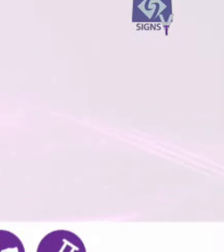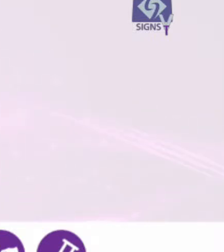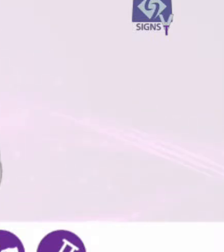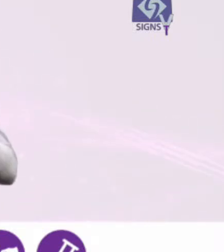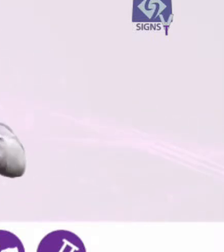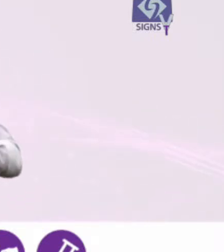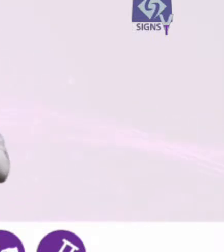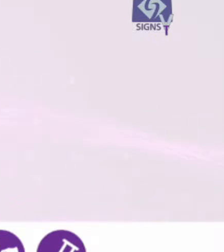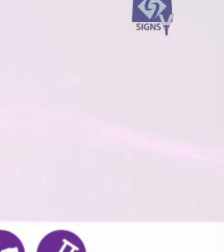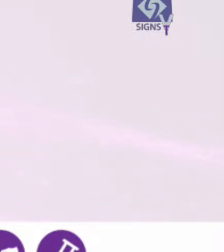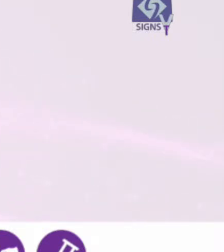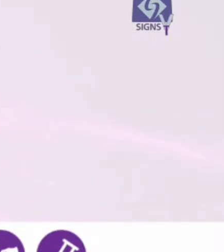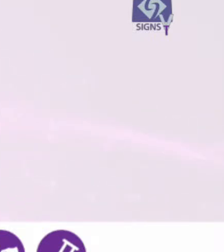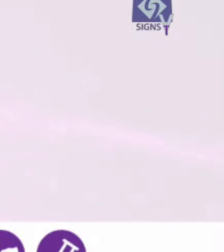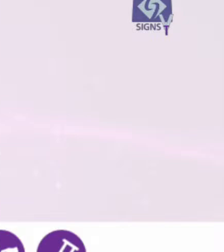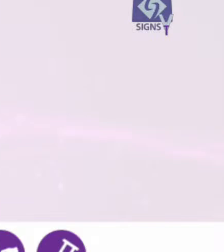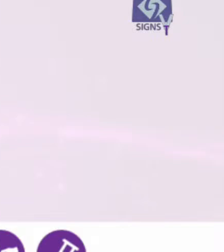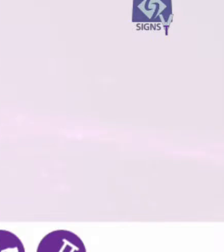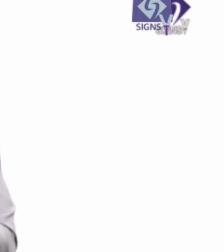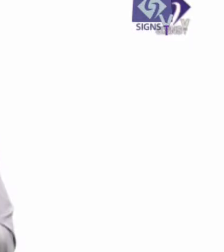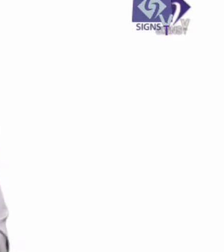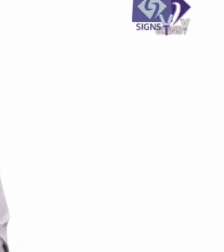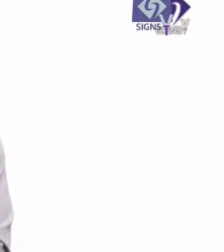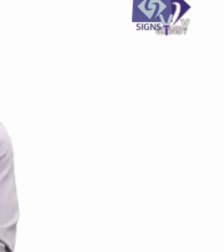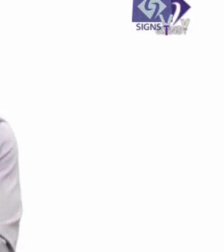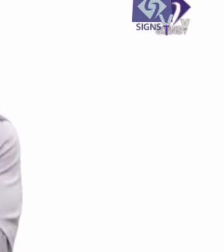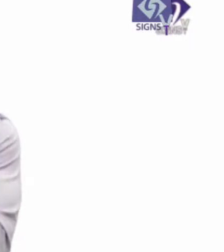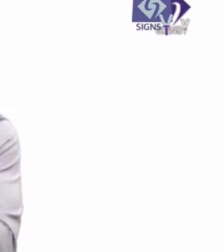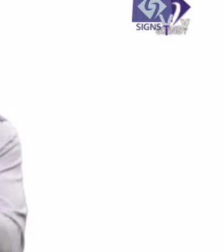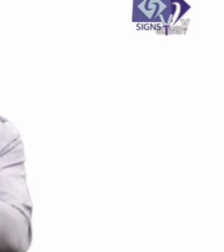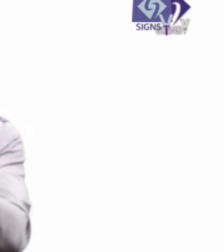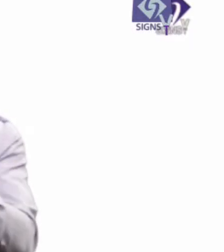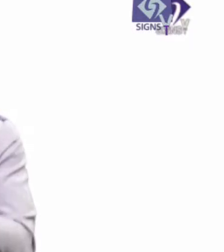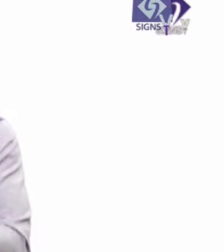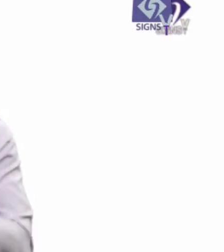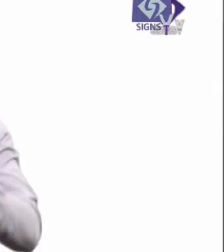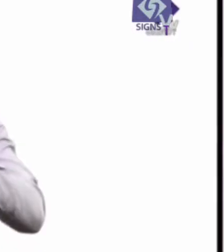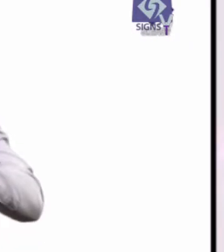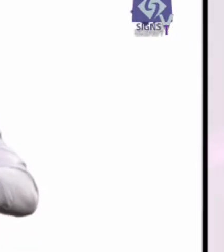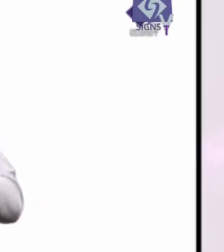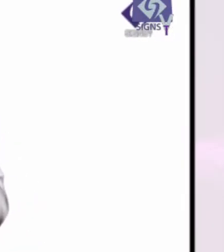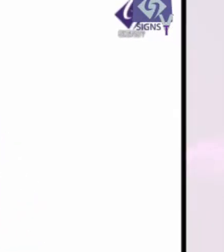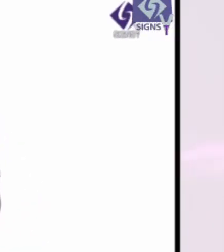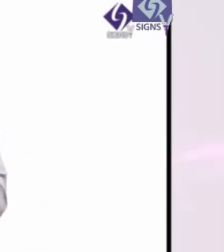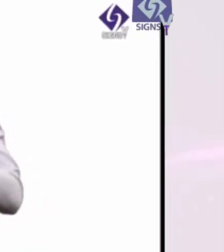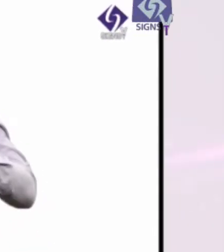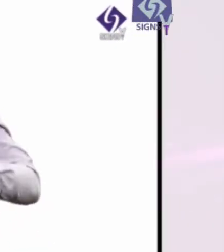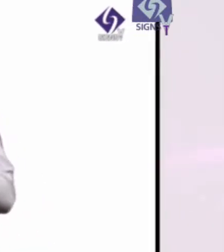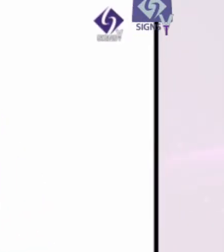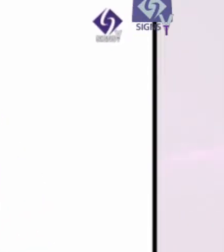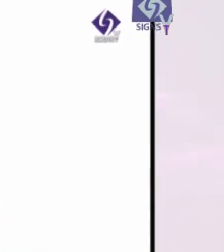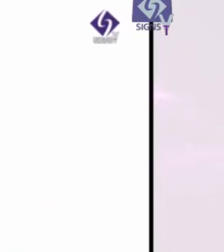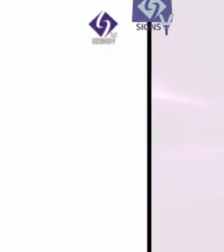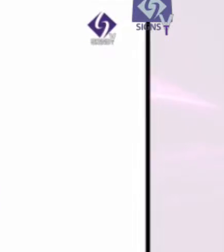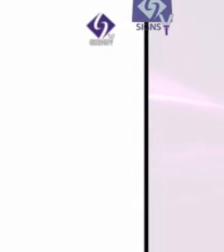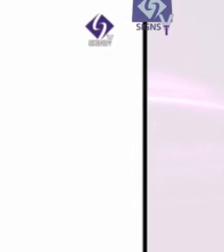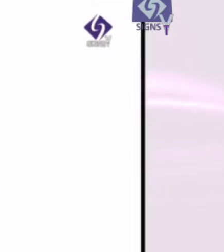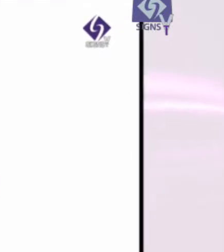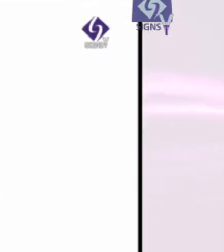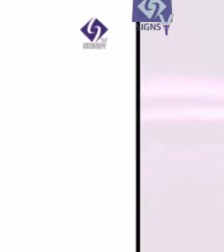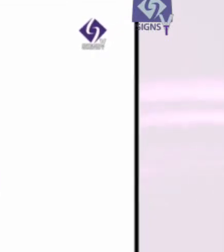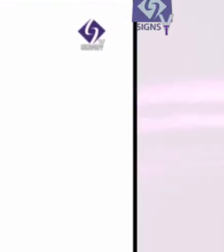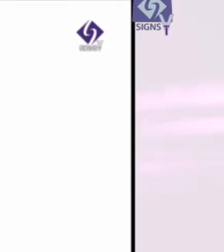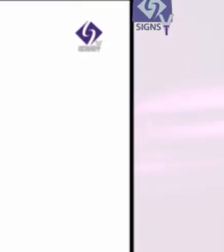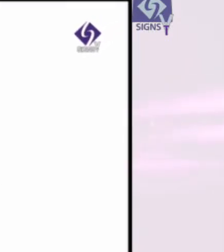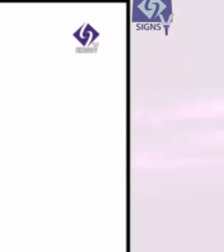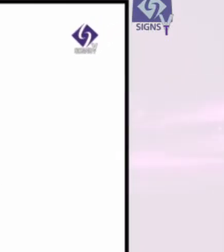development of persons with disabilities. Uniquely, Science TV has enabled many persons with disabilities to